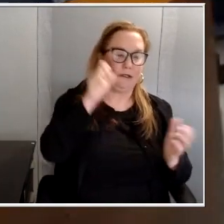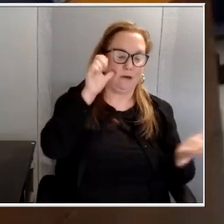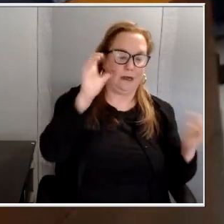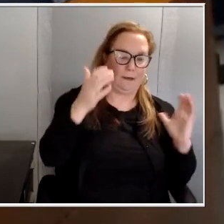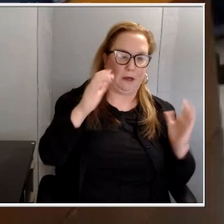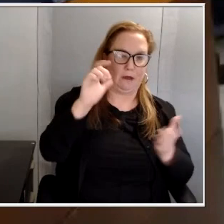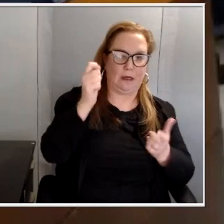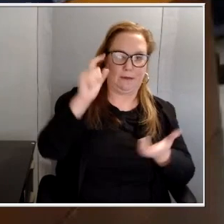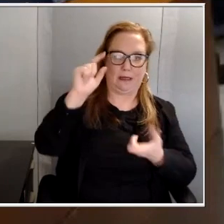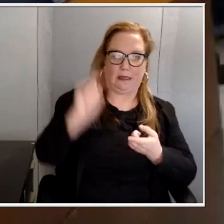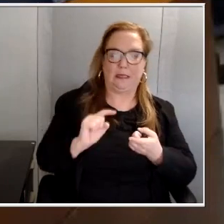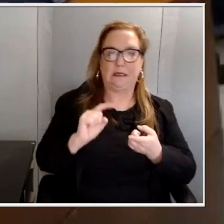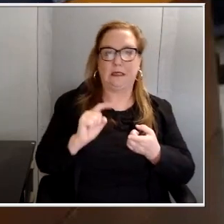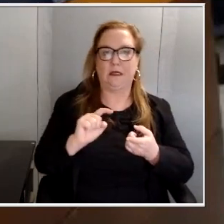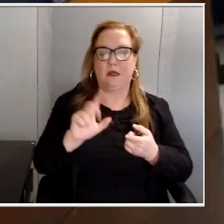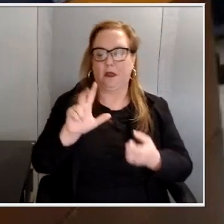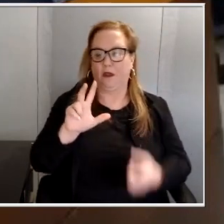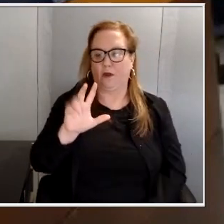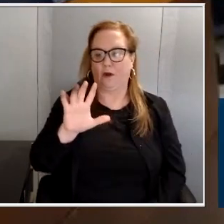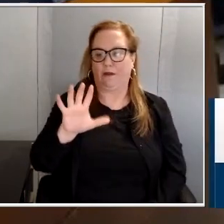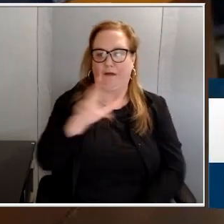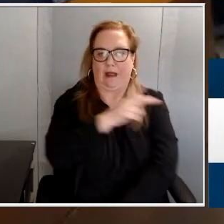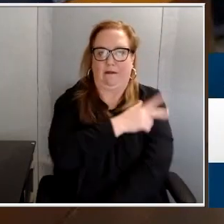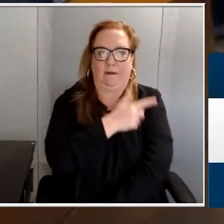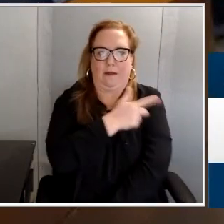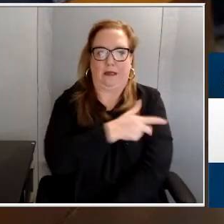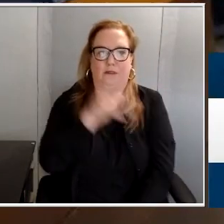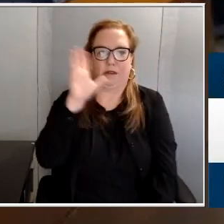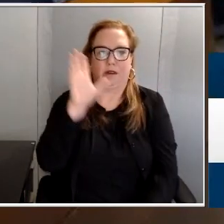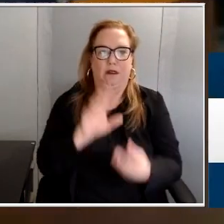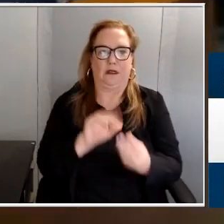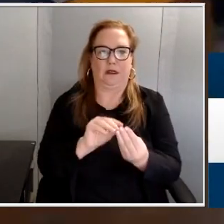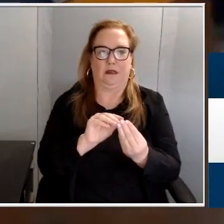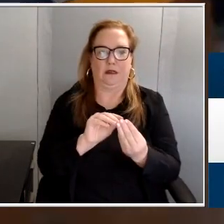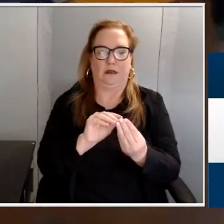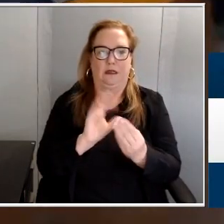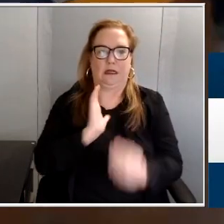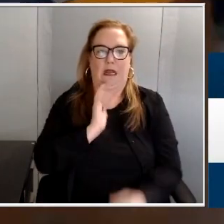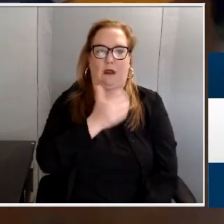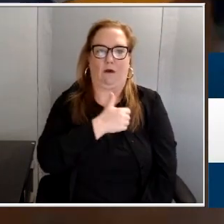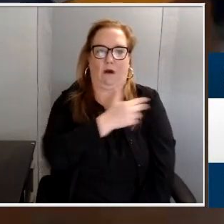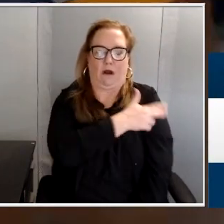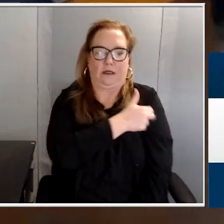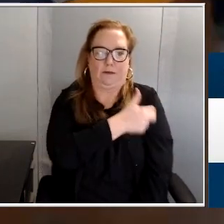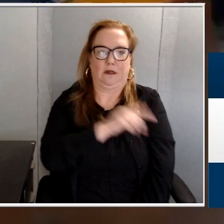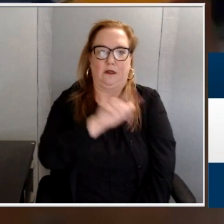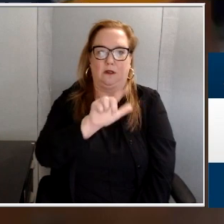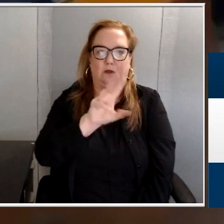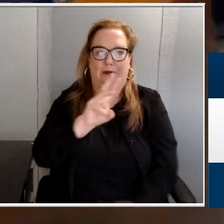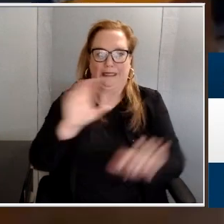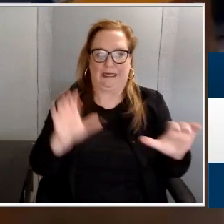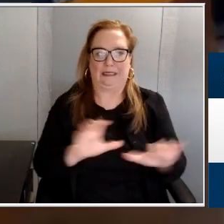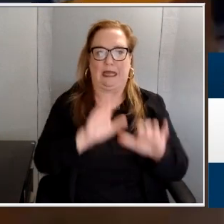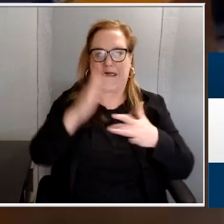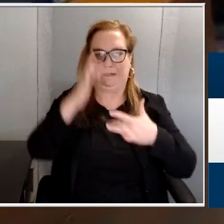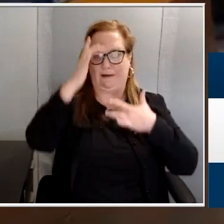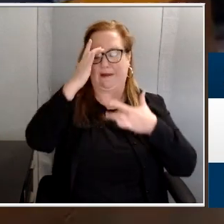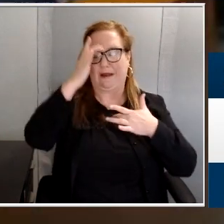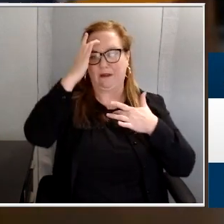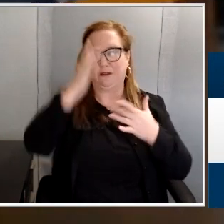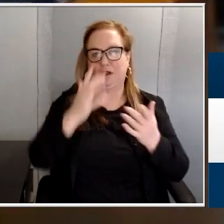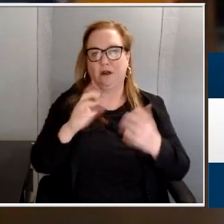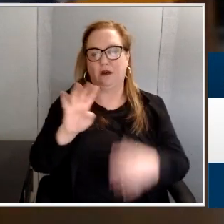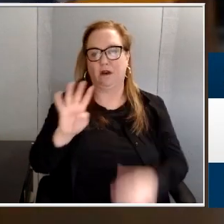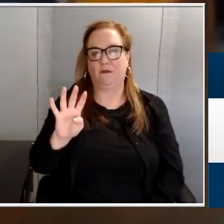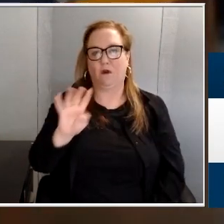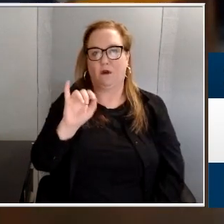have a total of 35 patients in our two hospitals. There are 26 that have active infections, 4